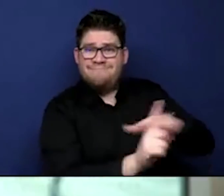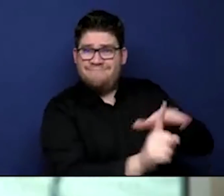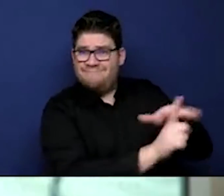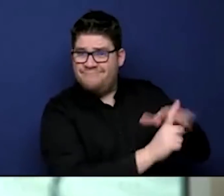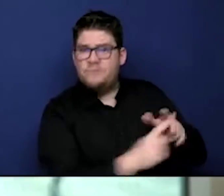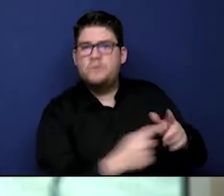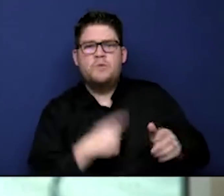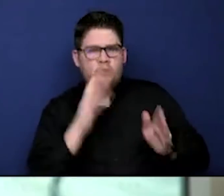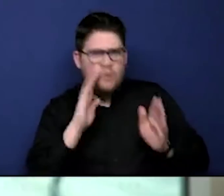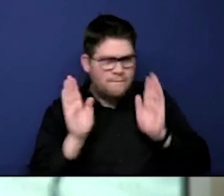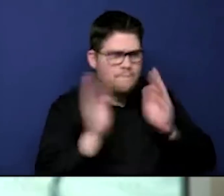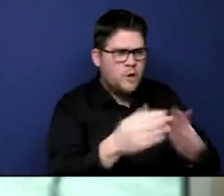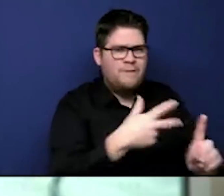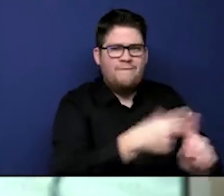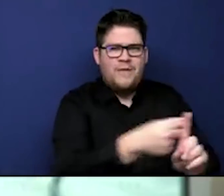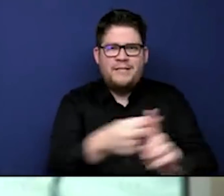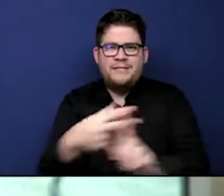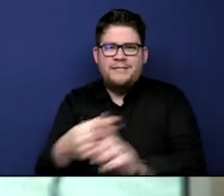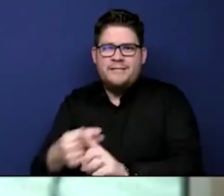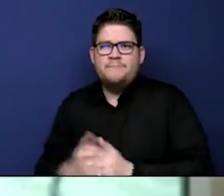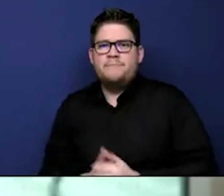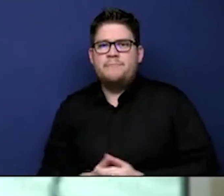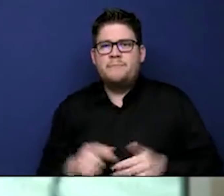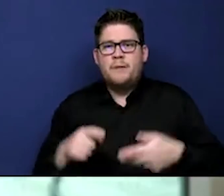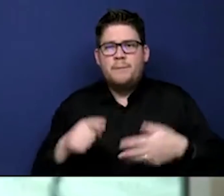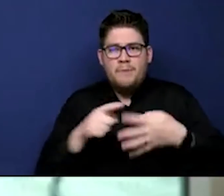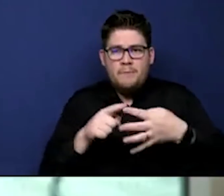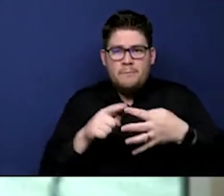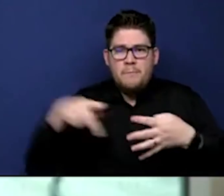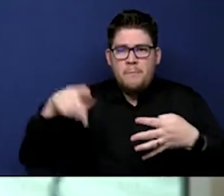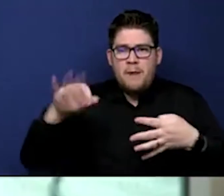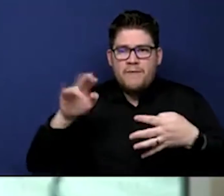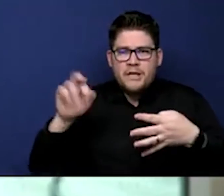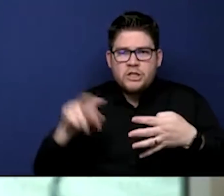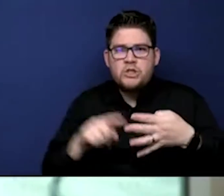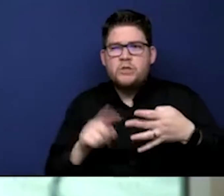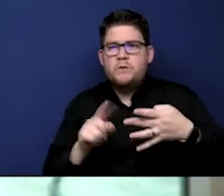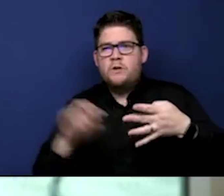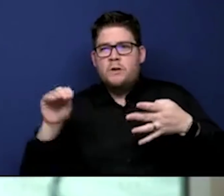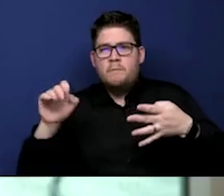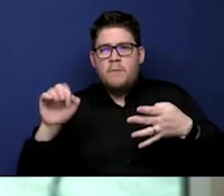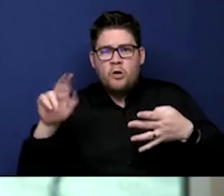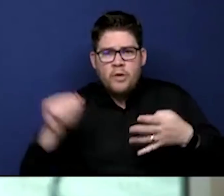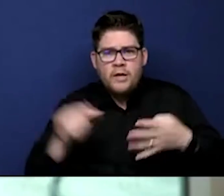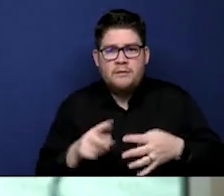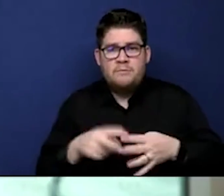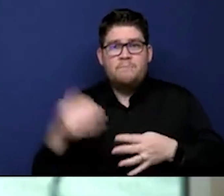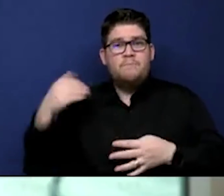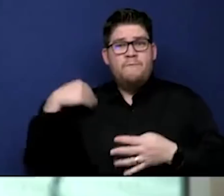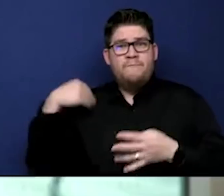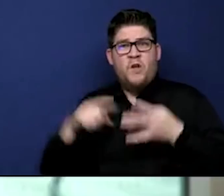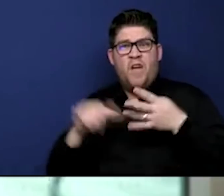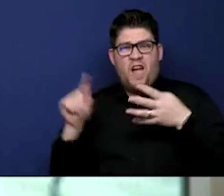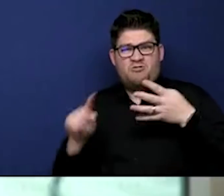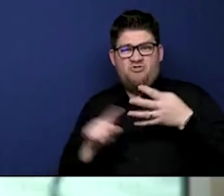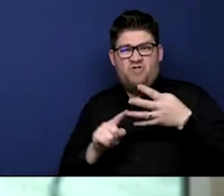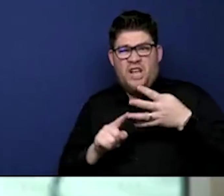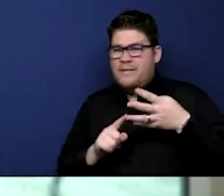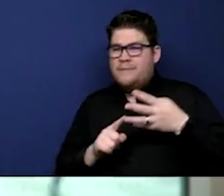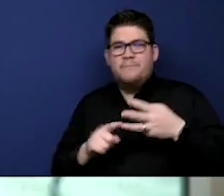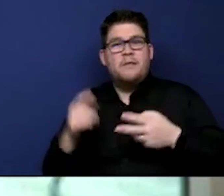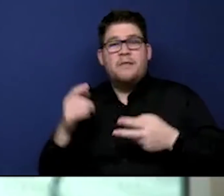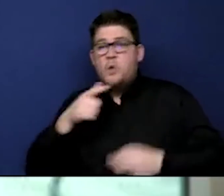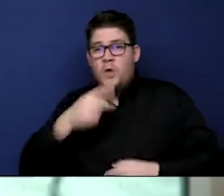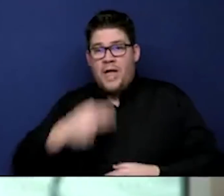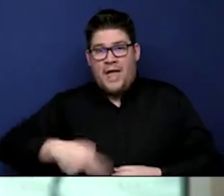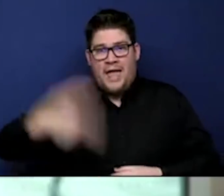have targeted both Pfizer and Moderna and AstraZeneca when it was available to the ones that are